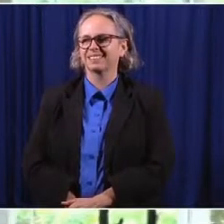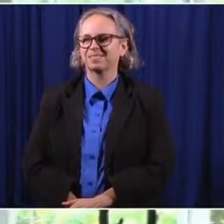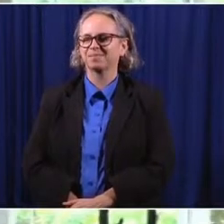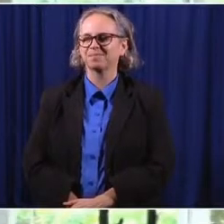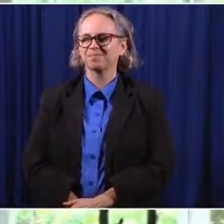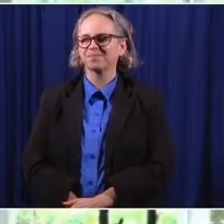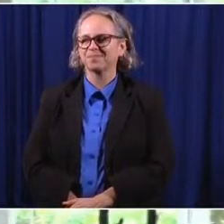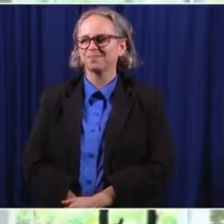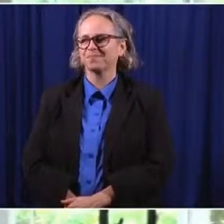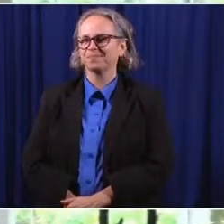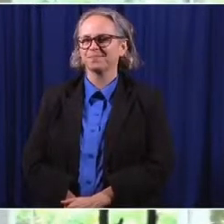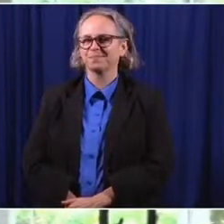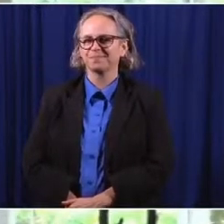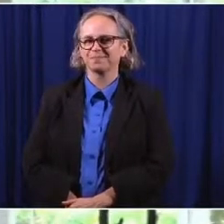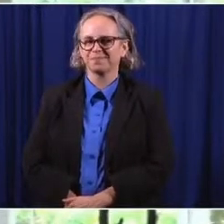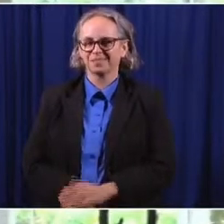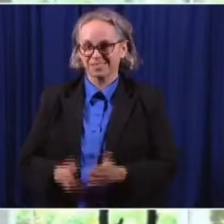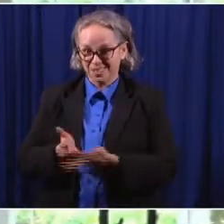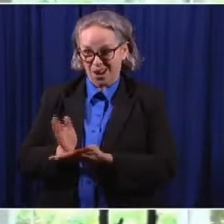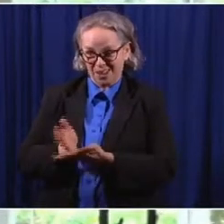Okay, you ready? Yeah.